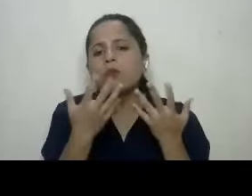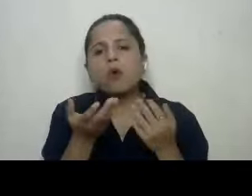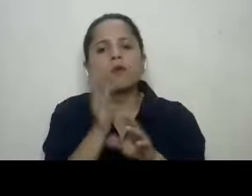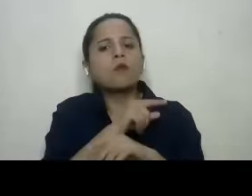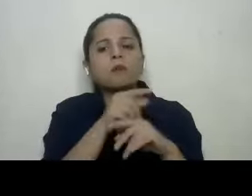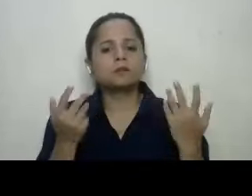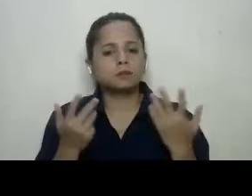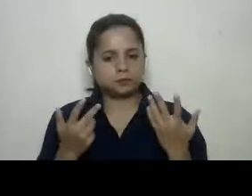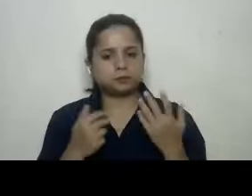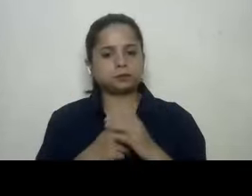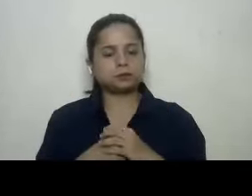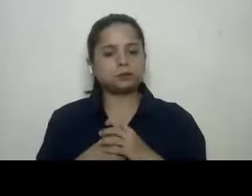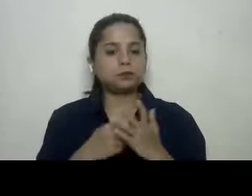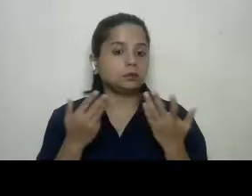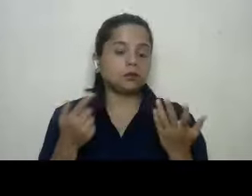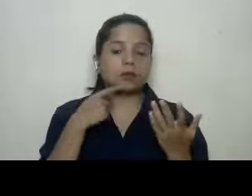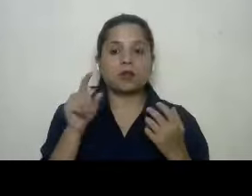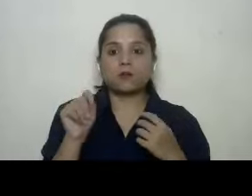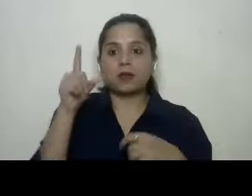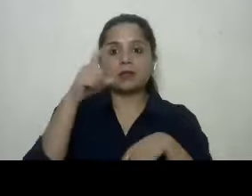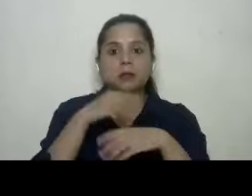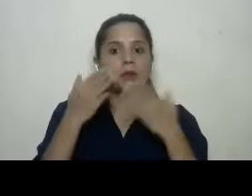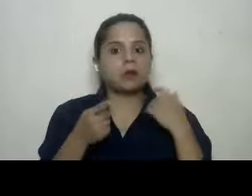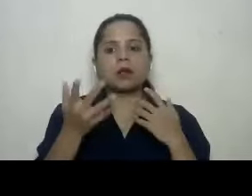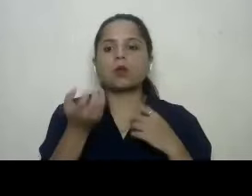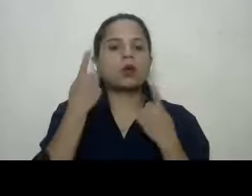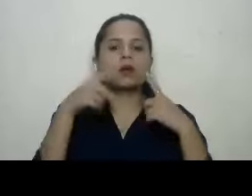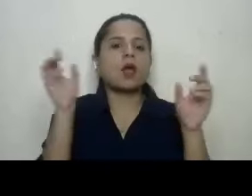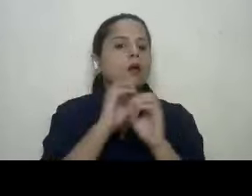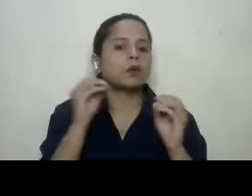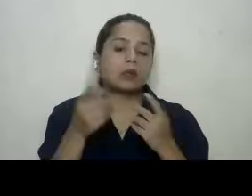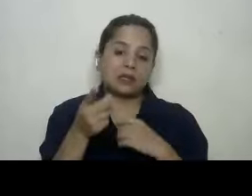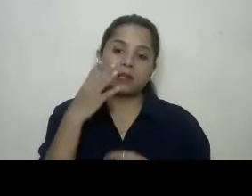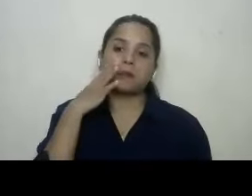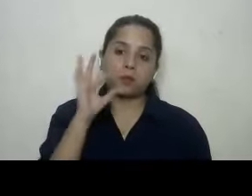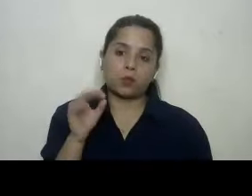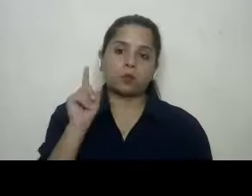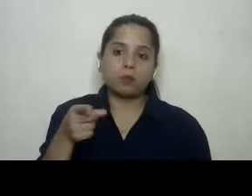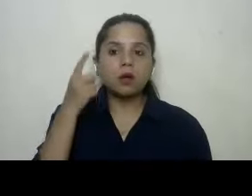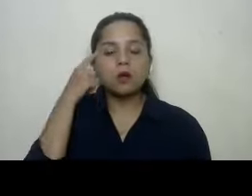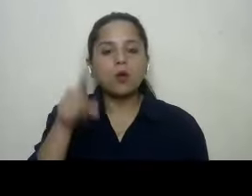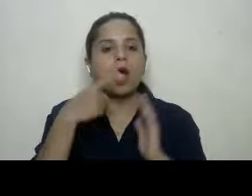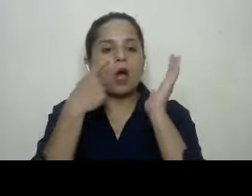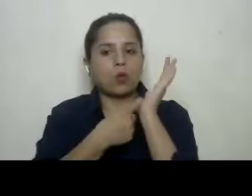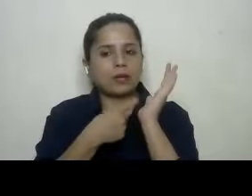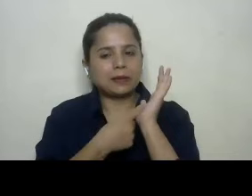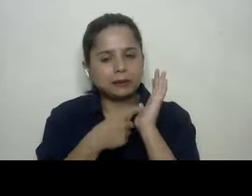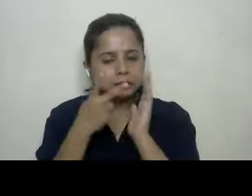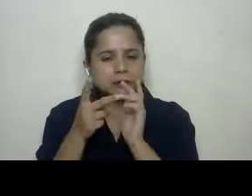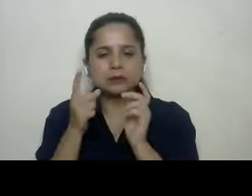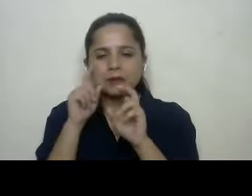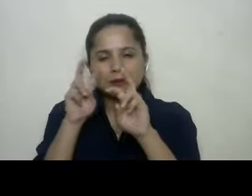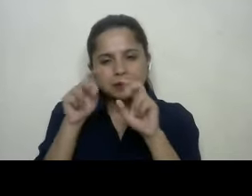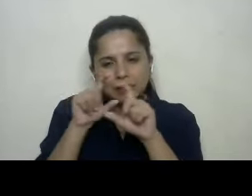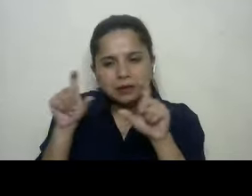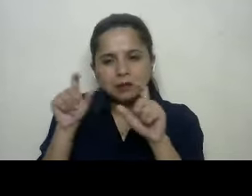And since first time you might not get it right, so it's very important to go for the R, which is the refine. Refine your prompt as